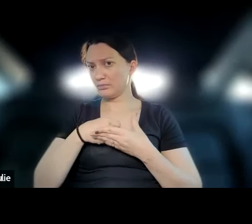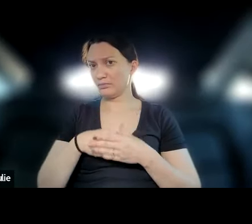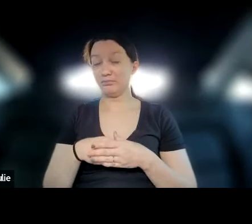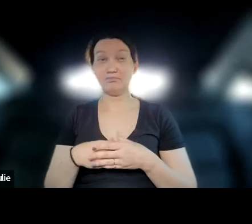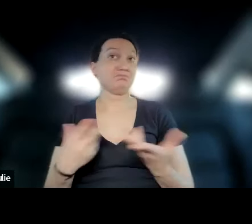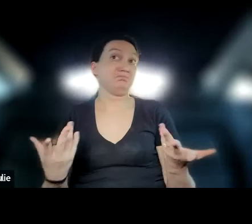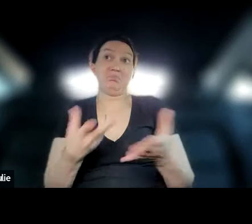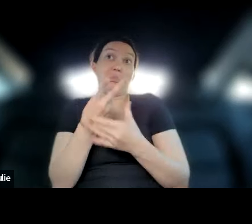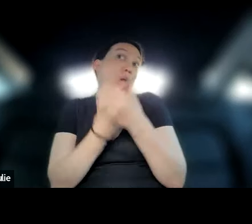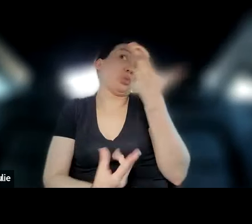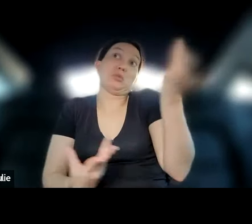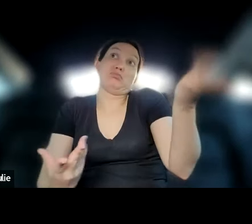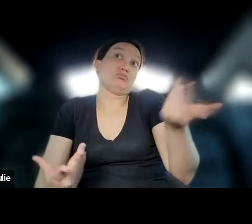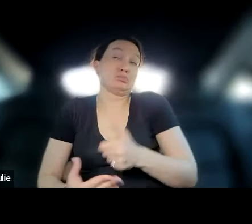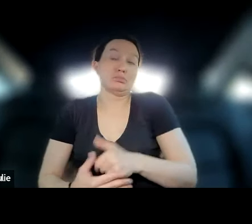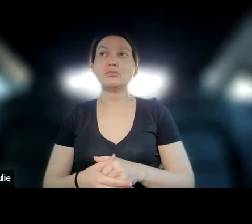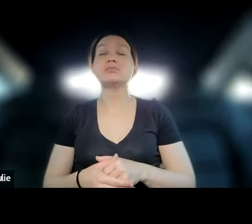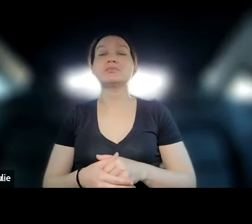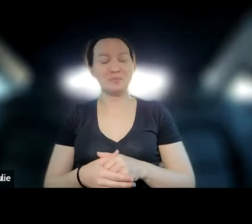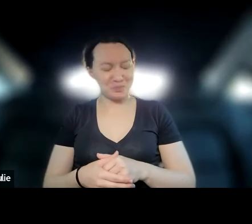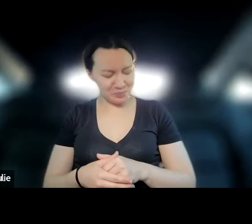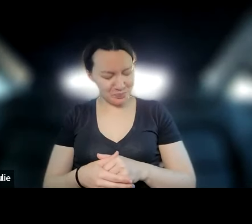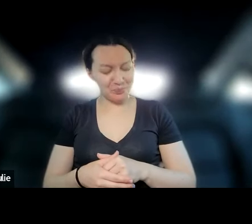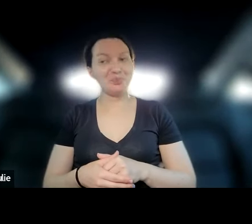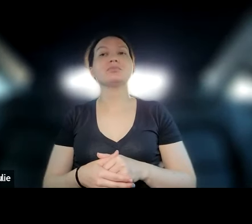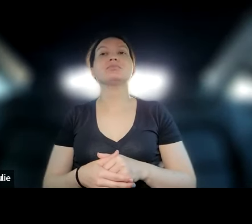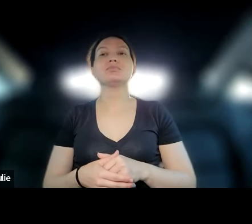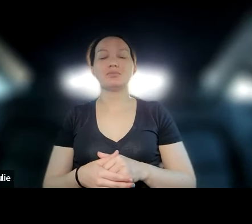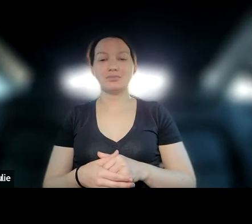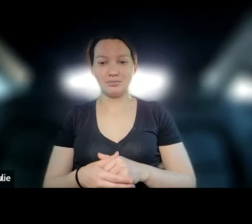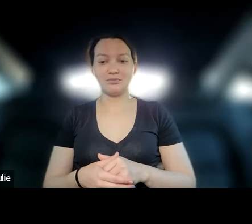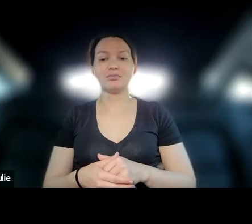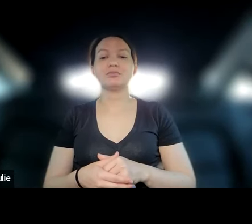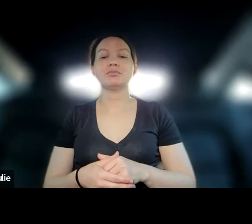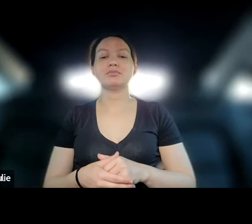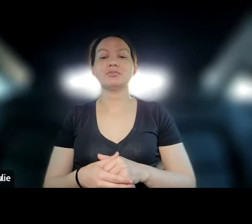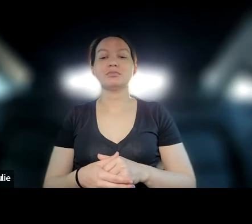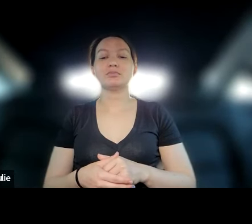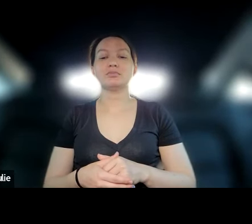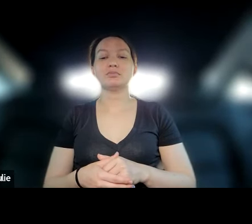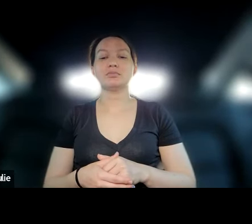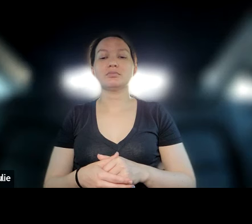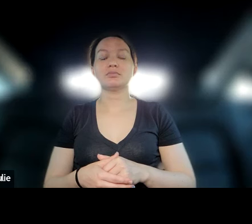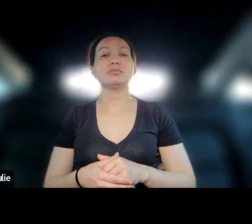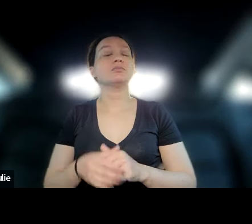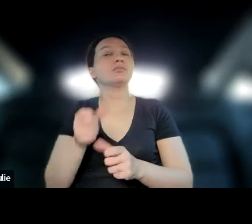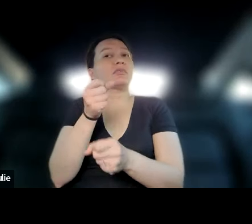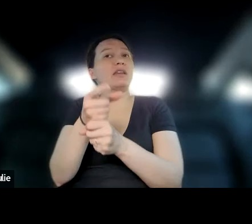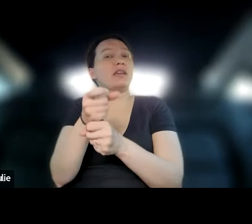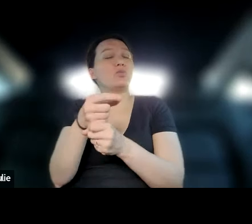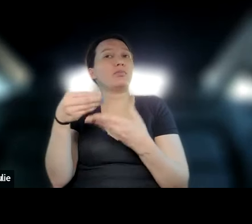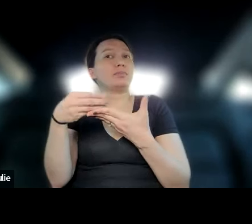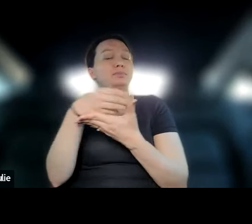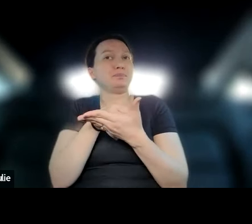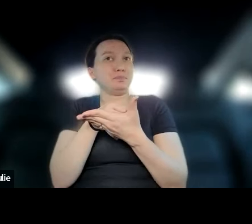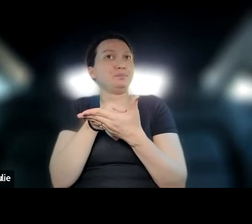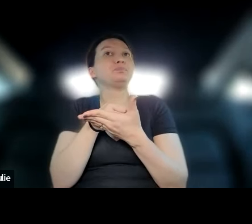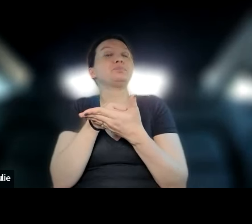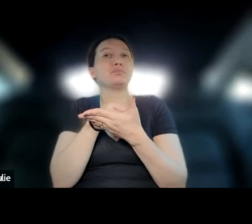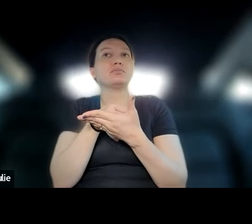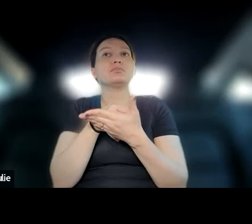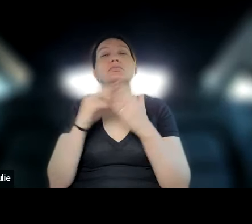both. Okay, sure. So for the annual income for